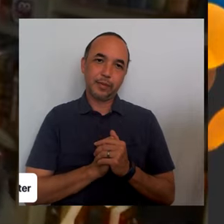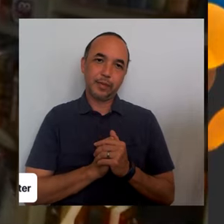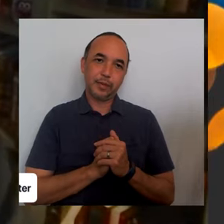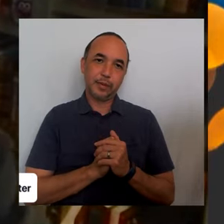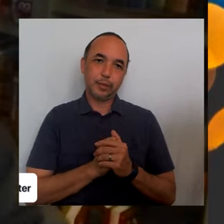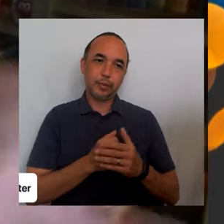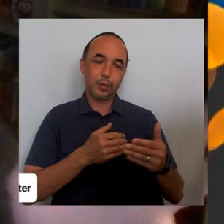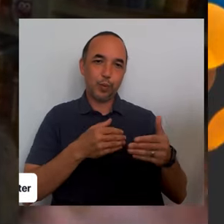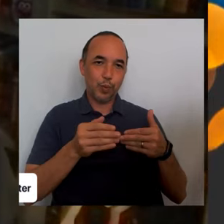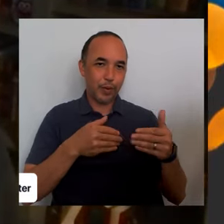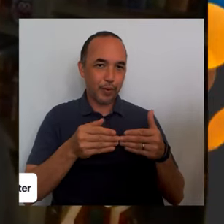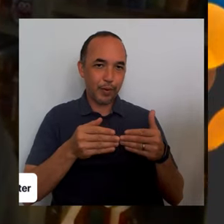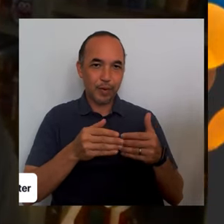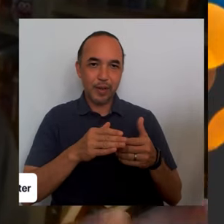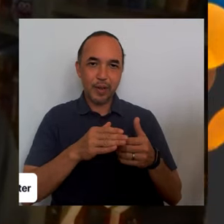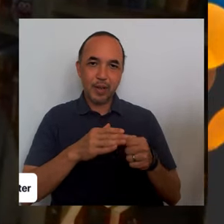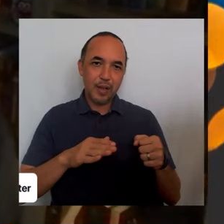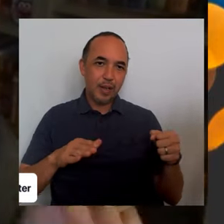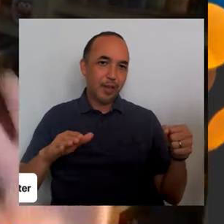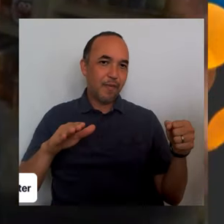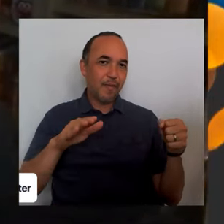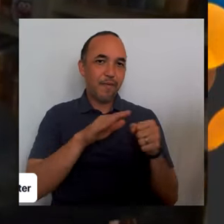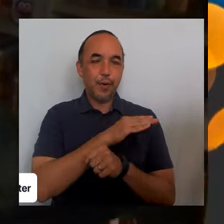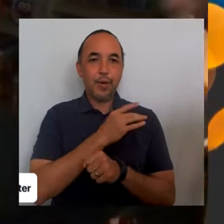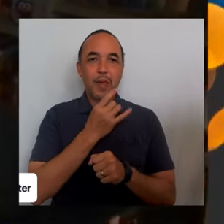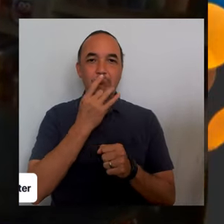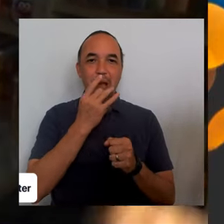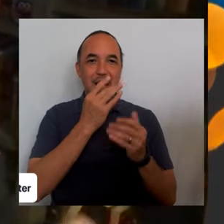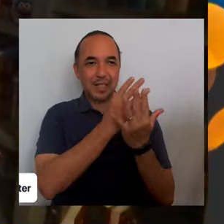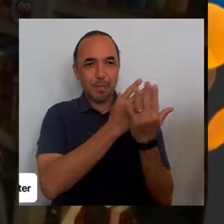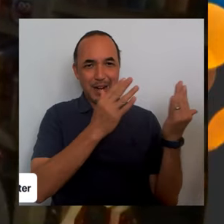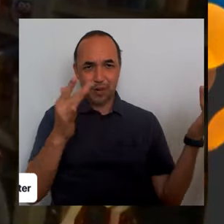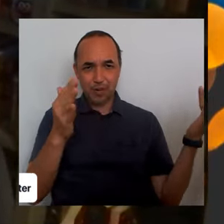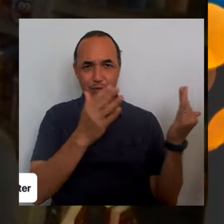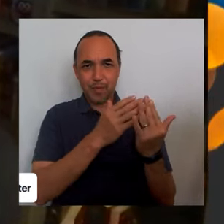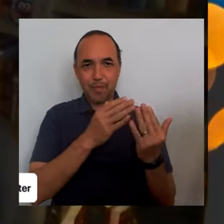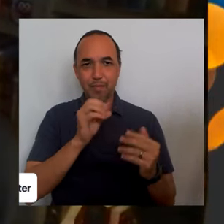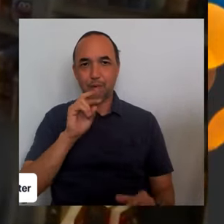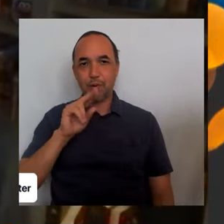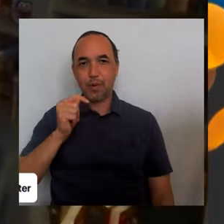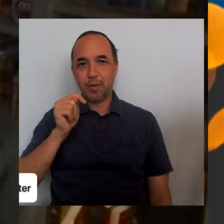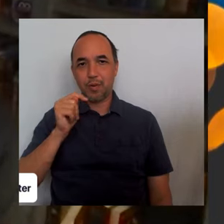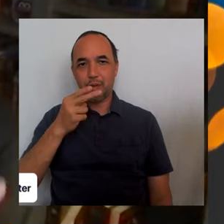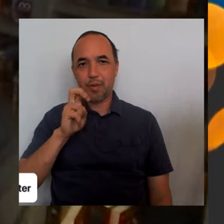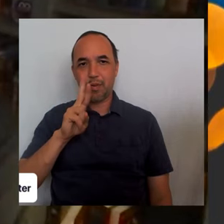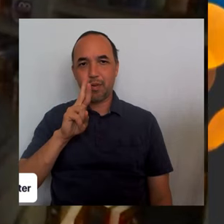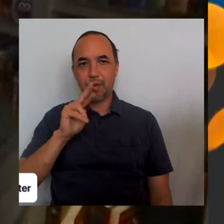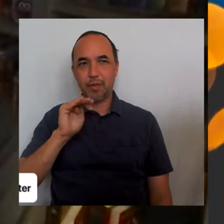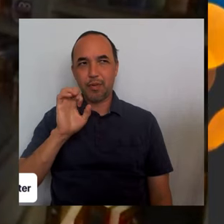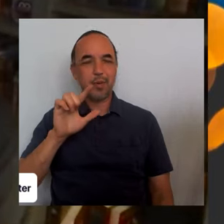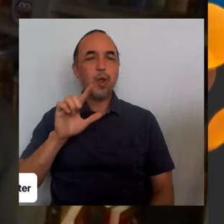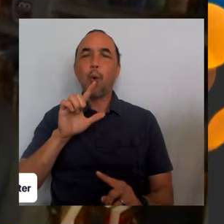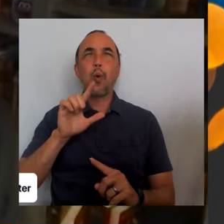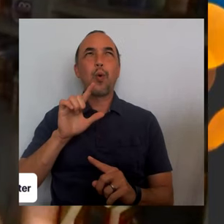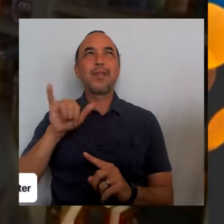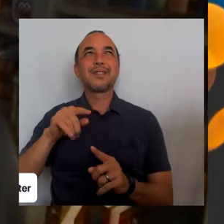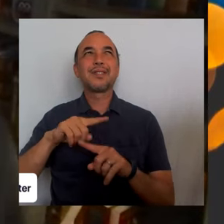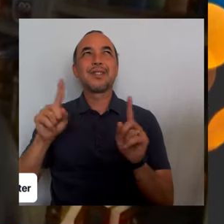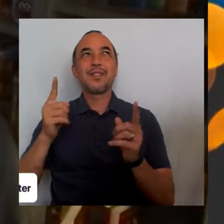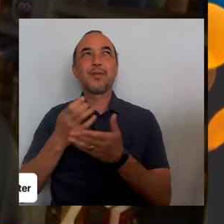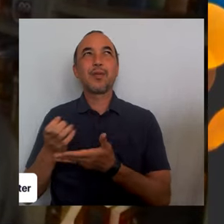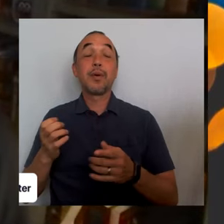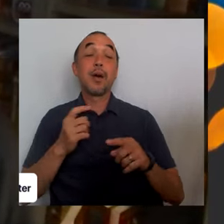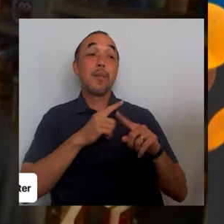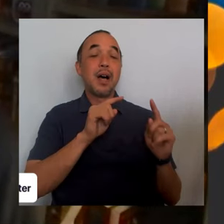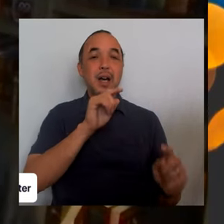full spectrum, thermal, well, not thermal, that's a different device all in of its own, but whether it be full spectrum or